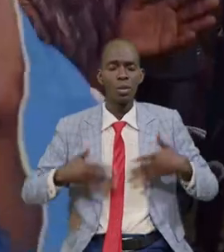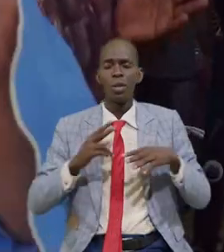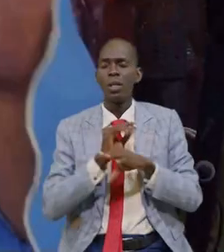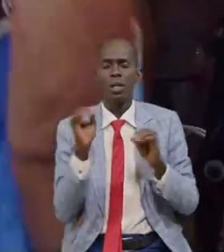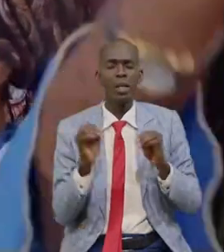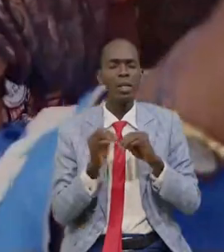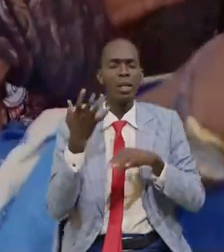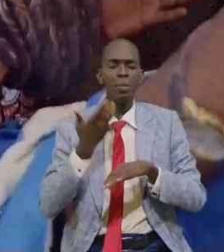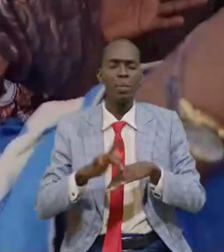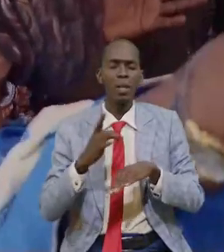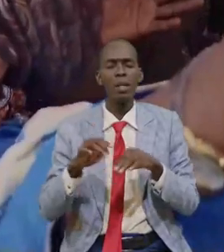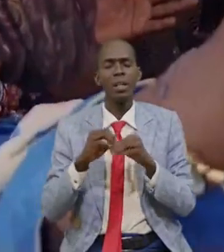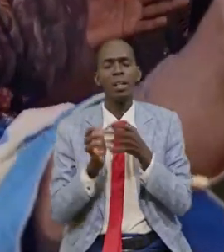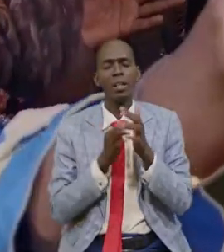empty.